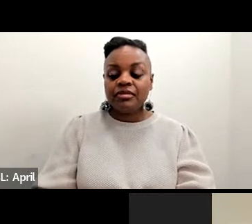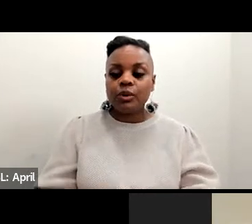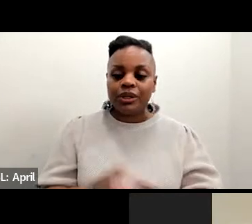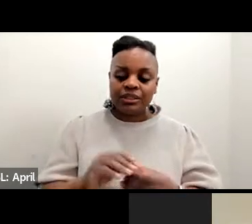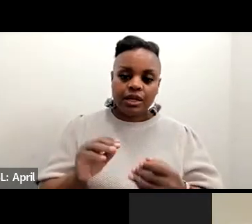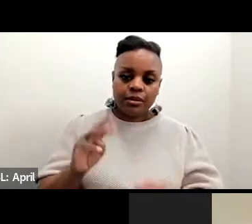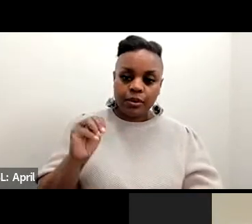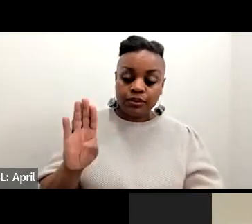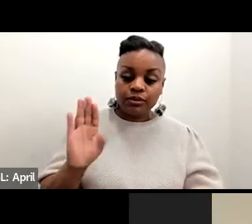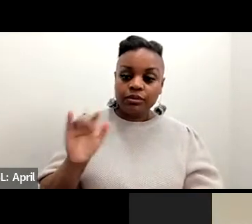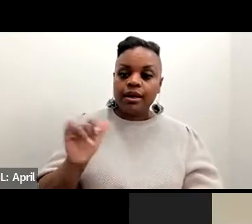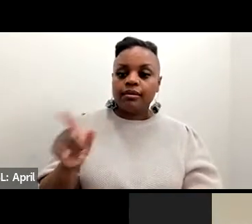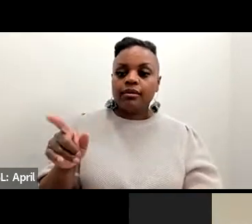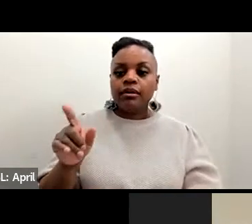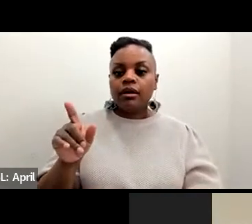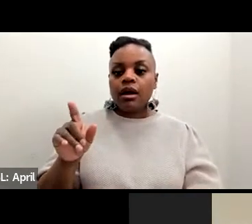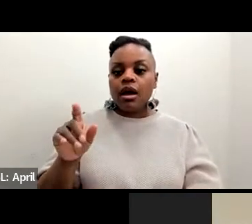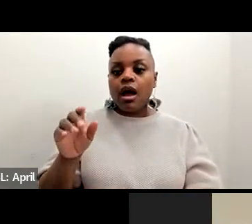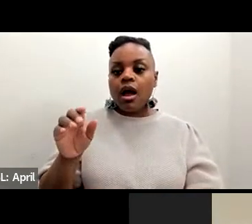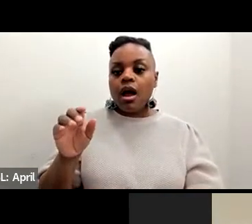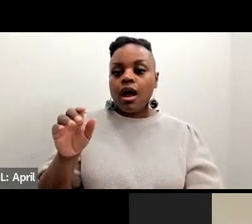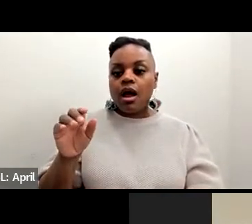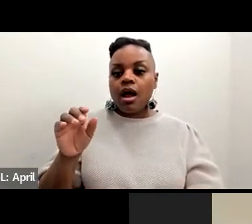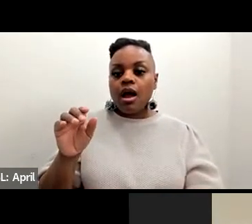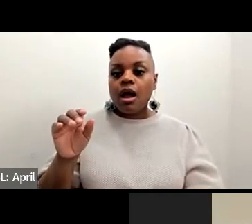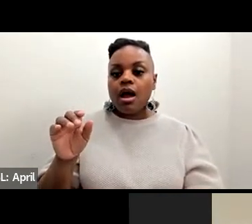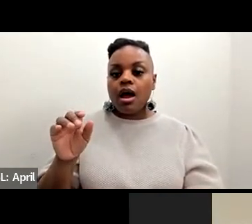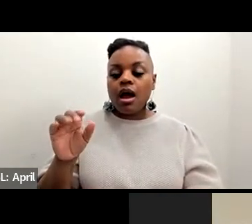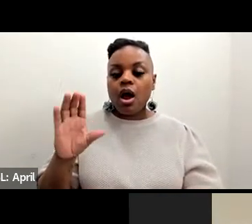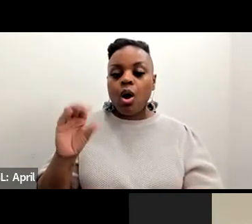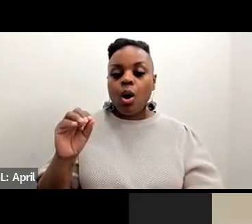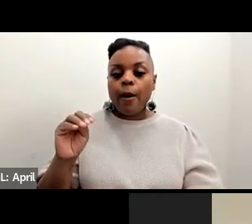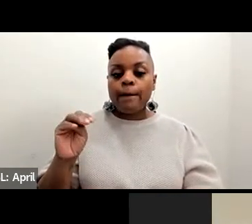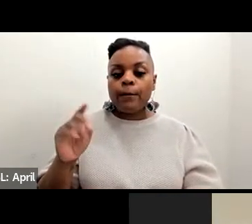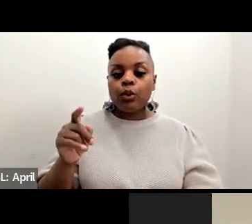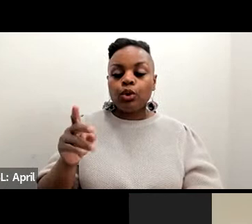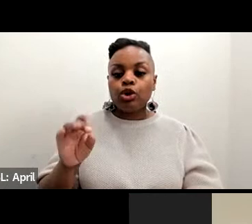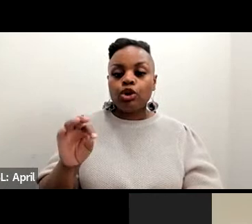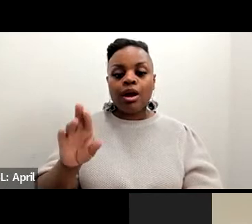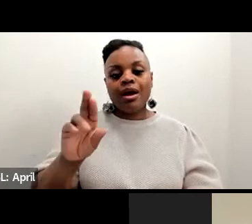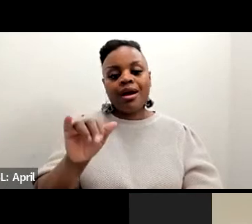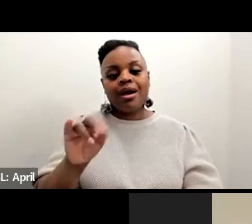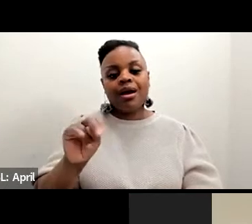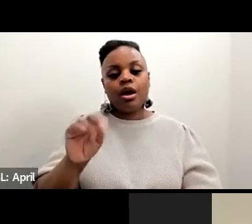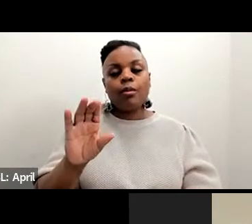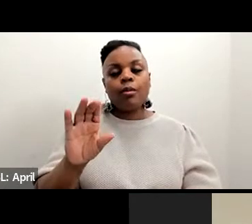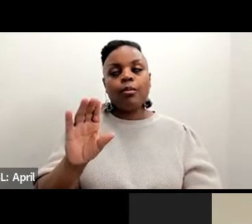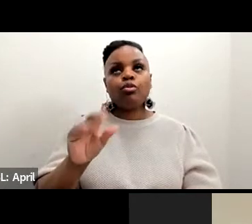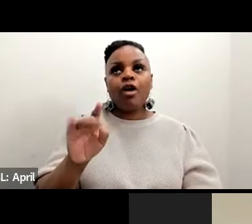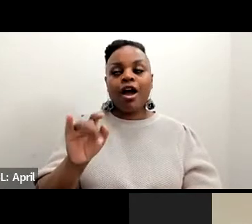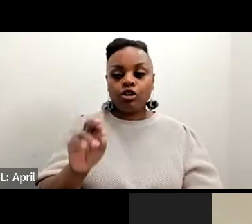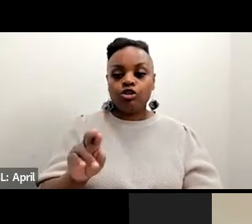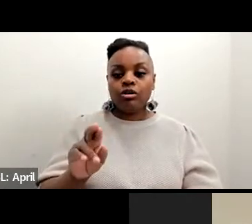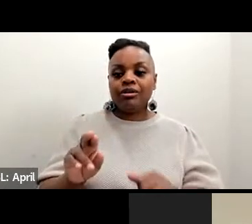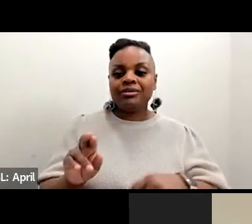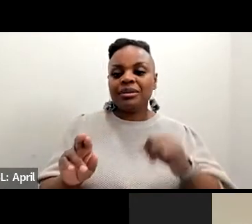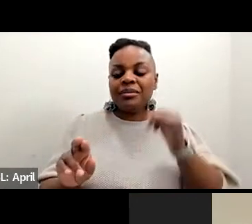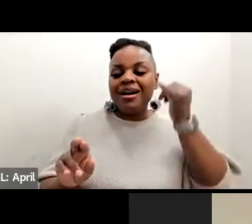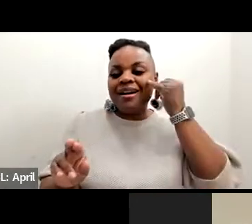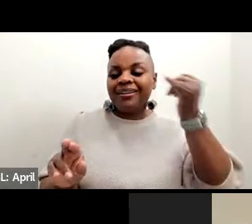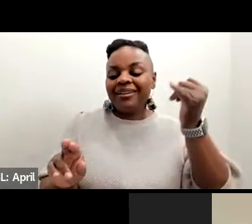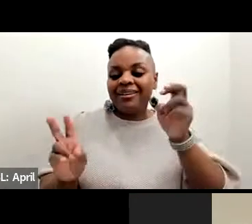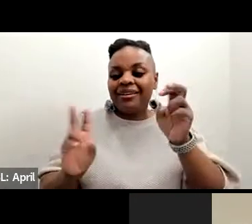for opposition in Egypt for a very long time that produced political cadres and political activists.